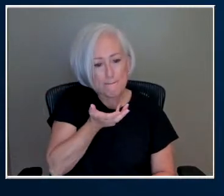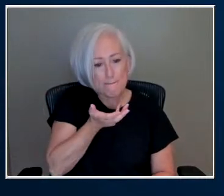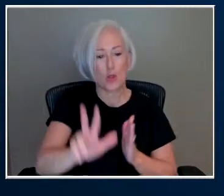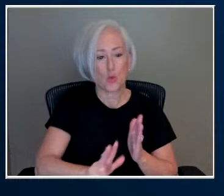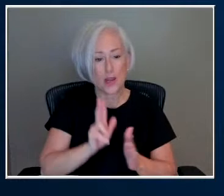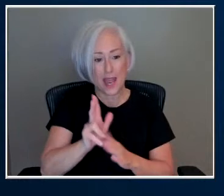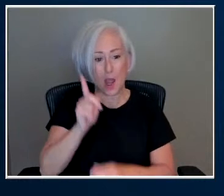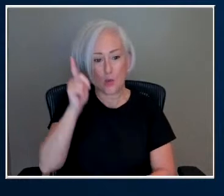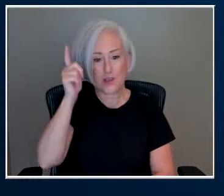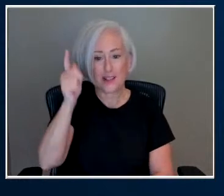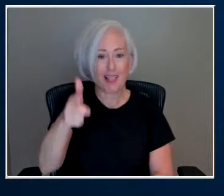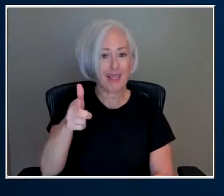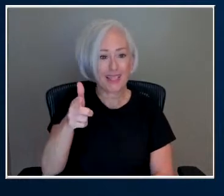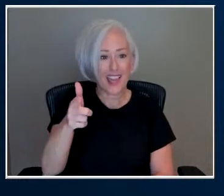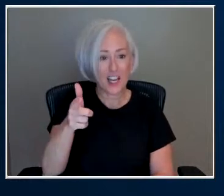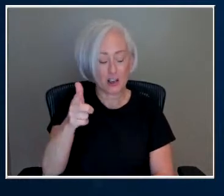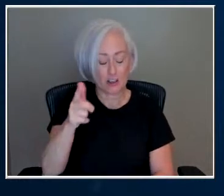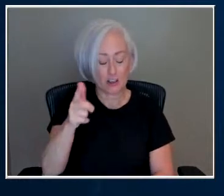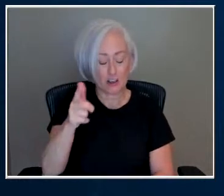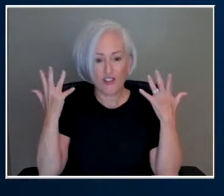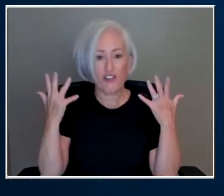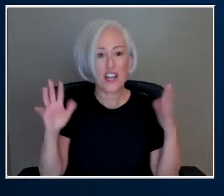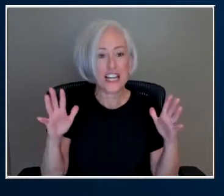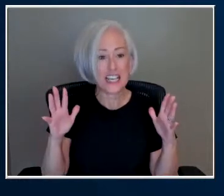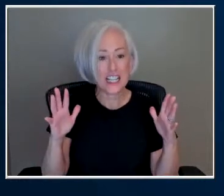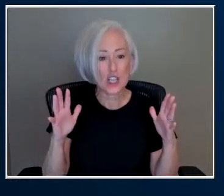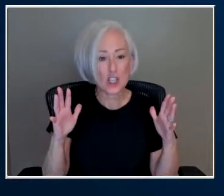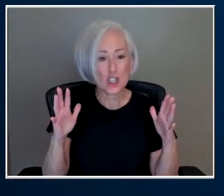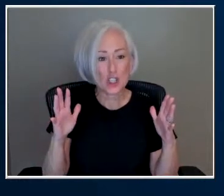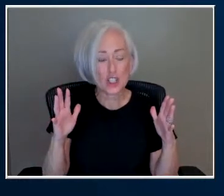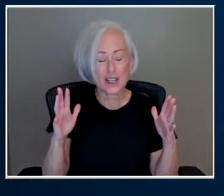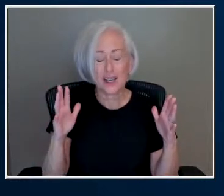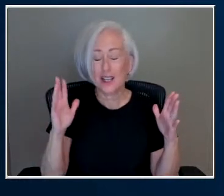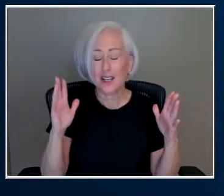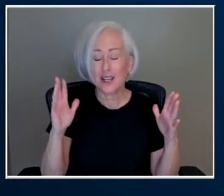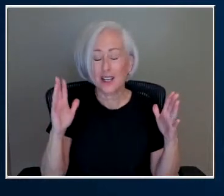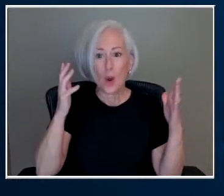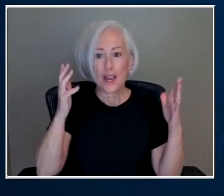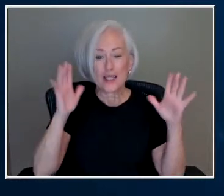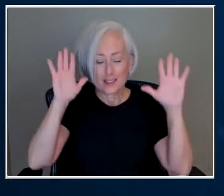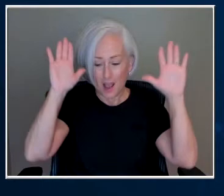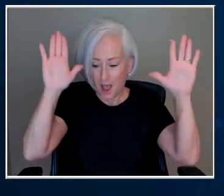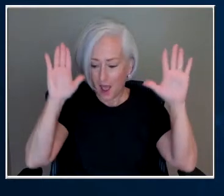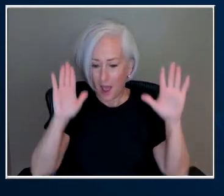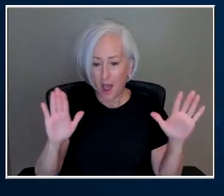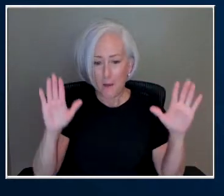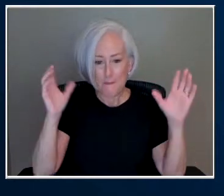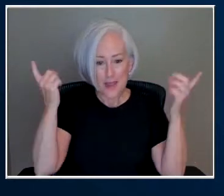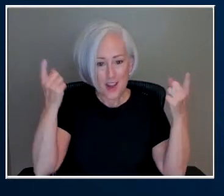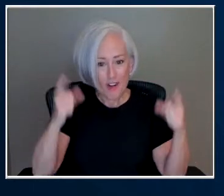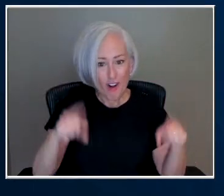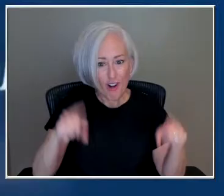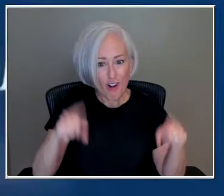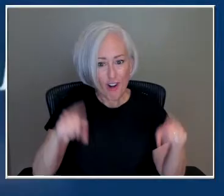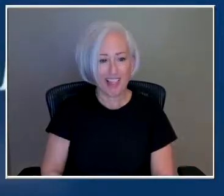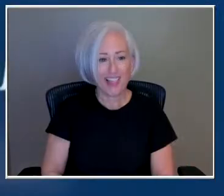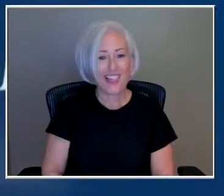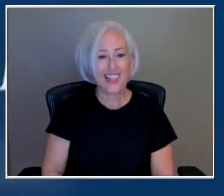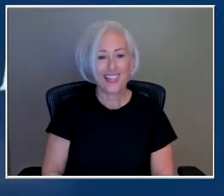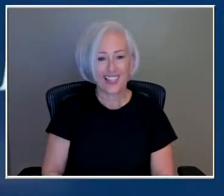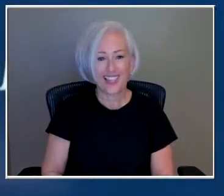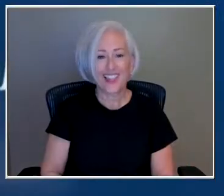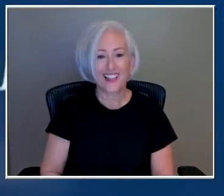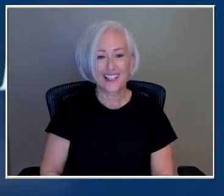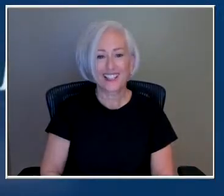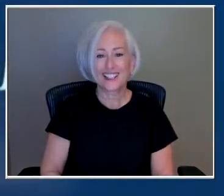later, it's done, and it's a miracle. A miracle, and you're doing so much